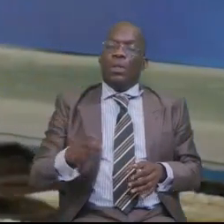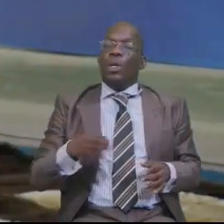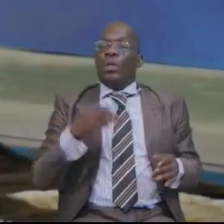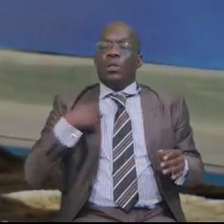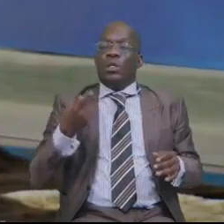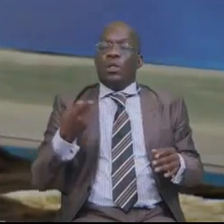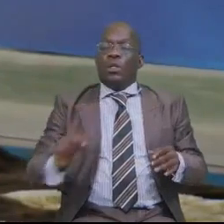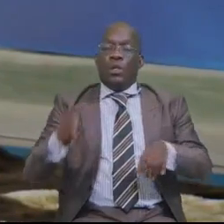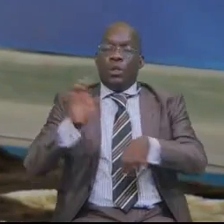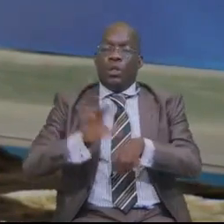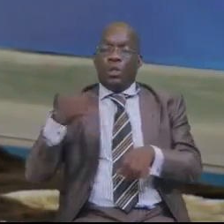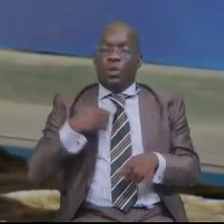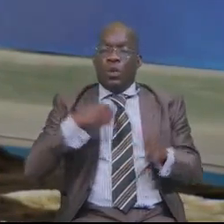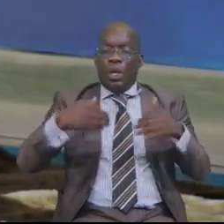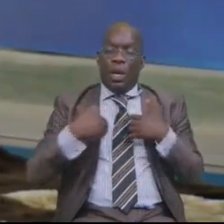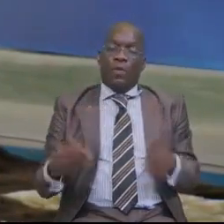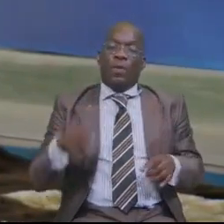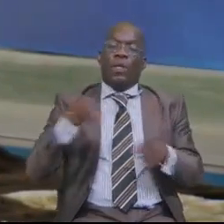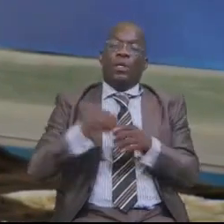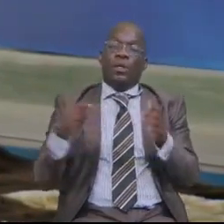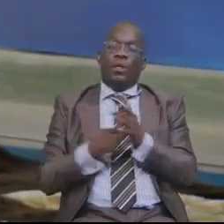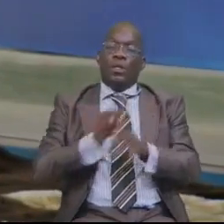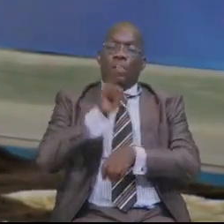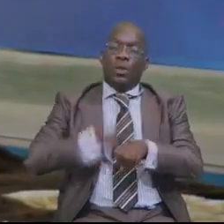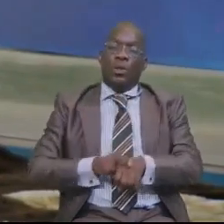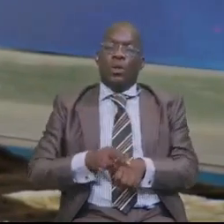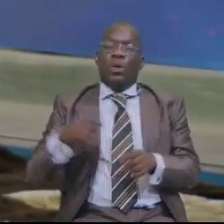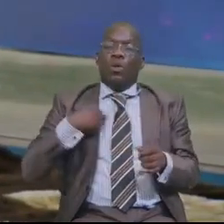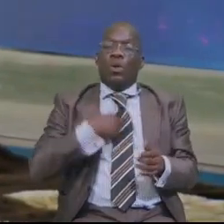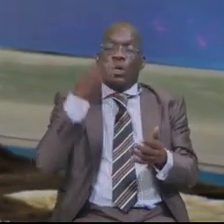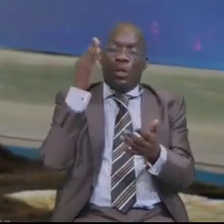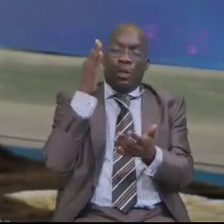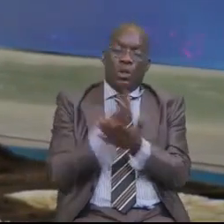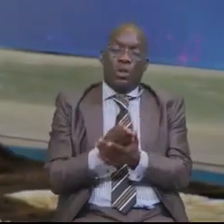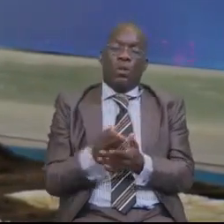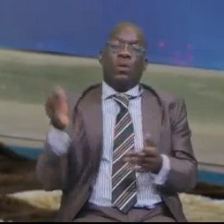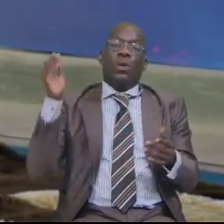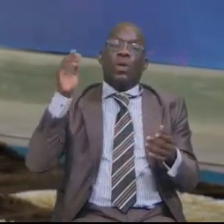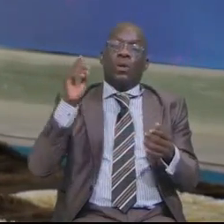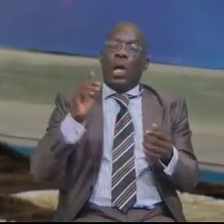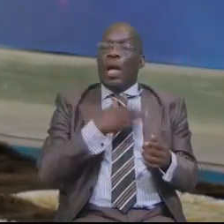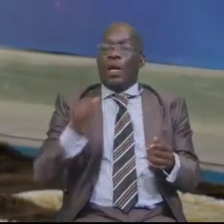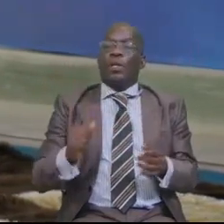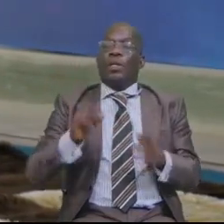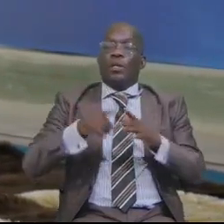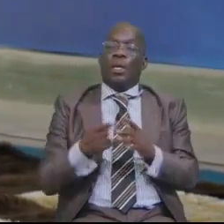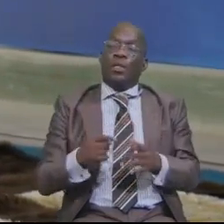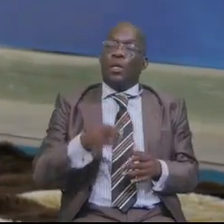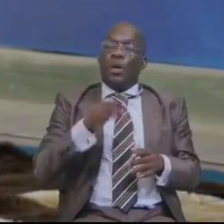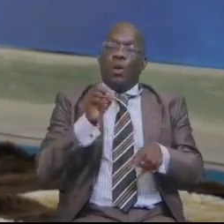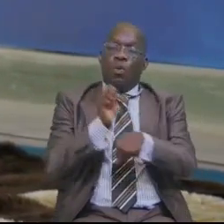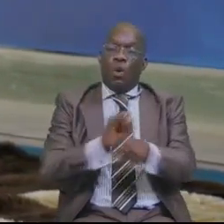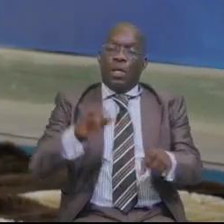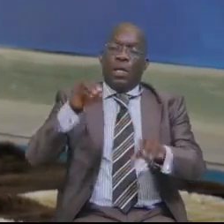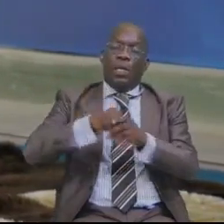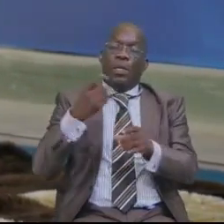stop fighting ourselves and we start farming on the field of evangelism?